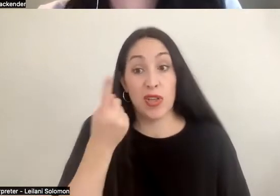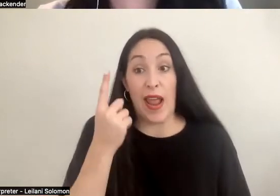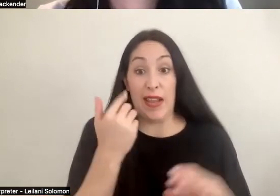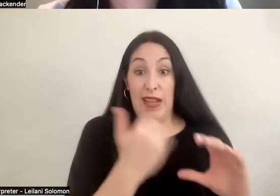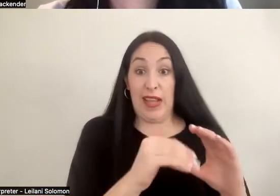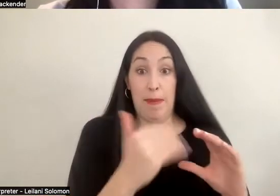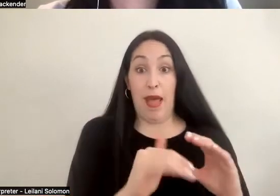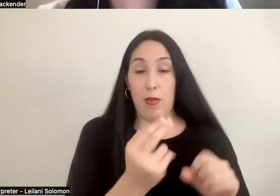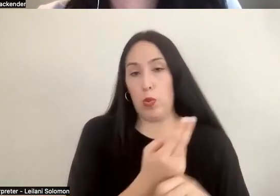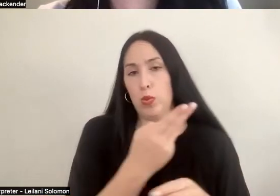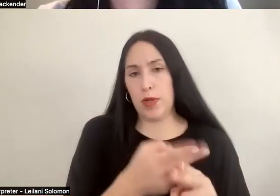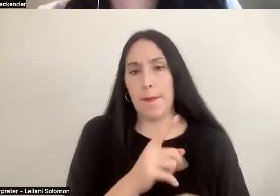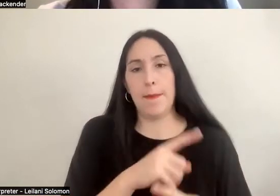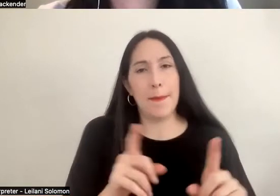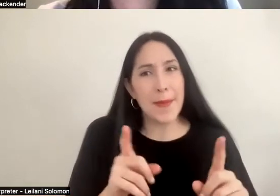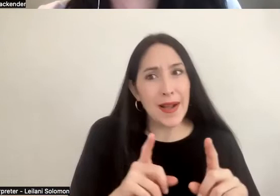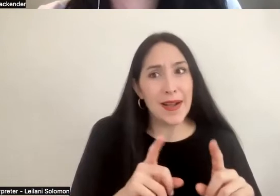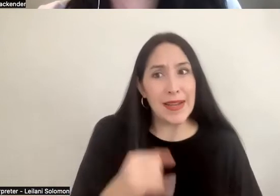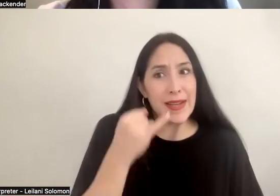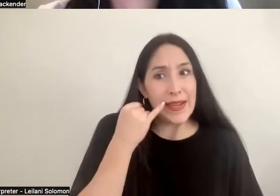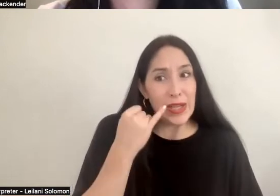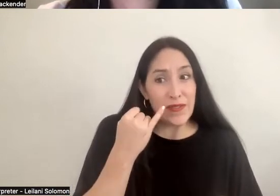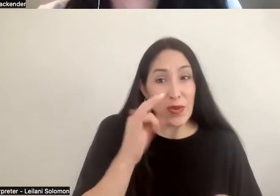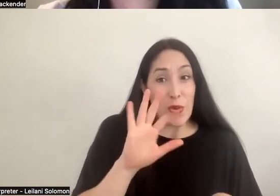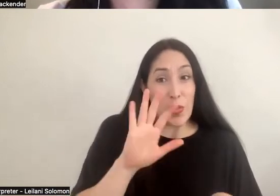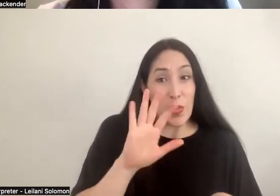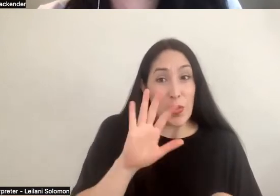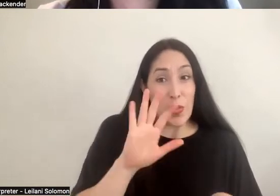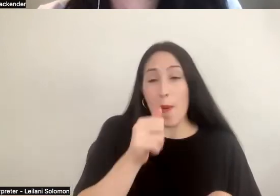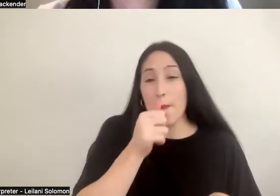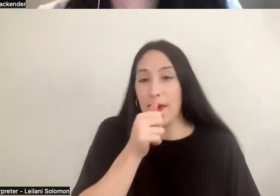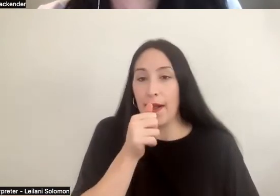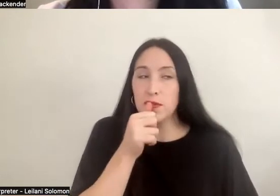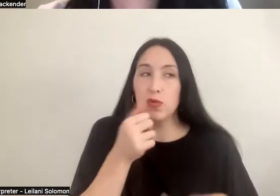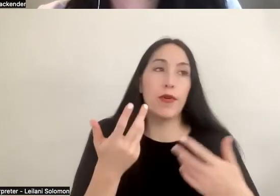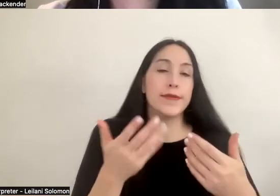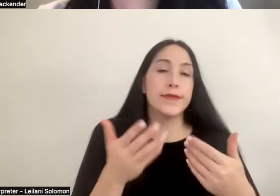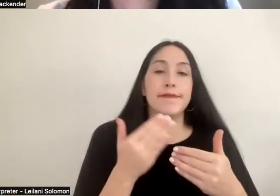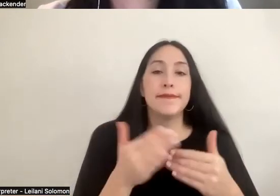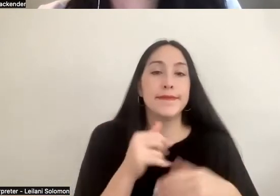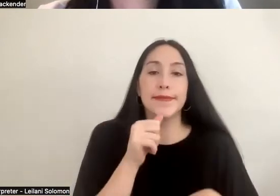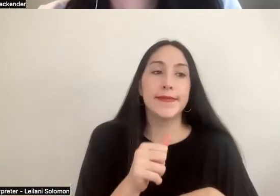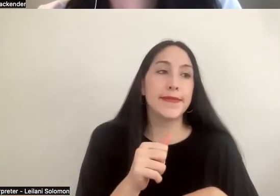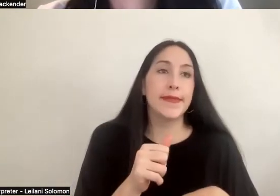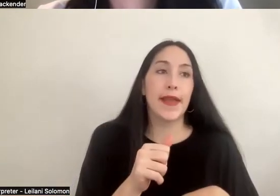bare minimum for security, and it's something familiar, like something you would post on your social